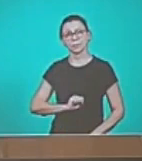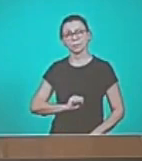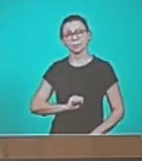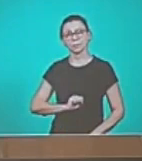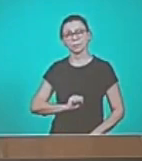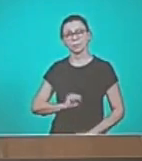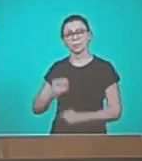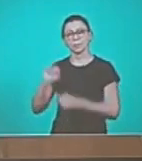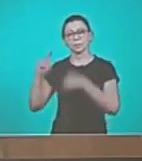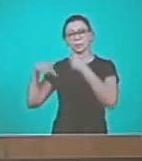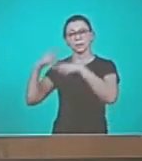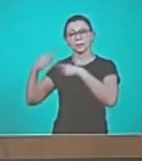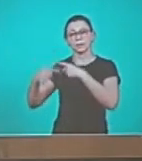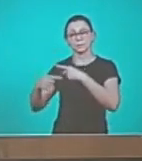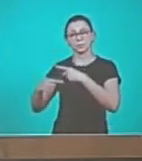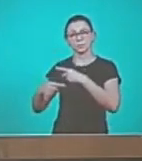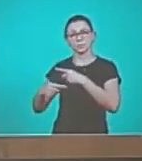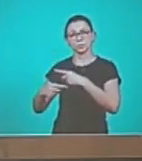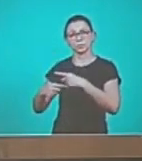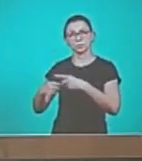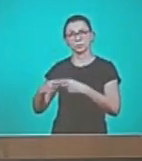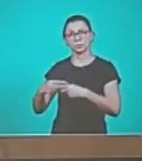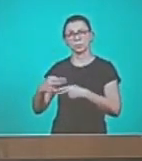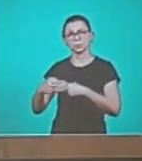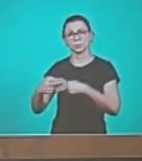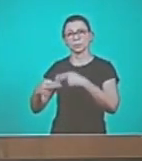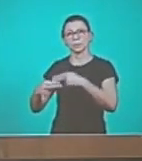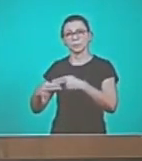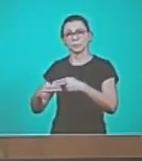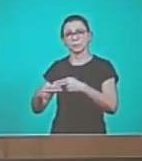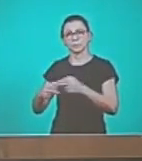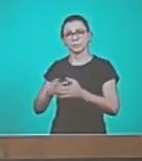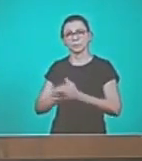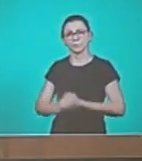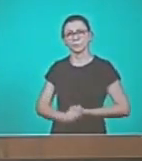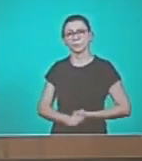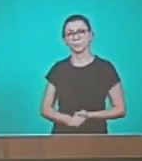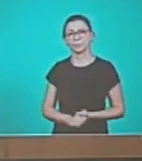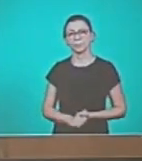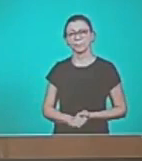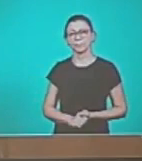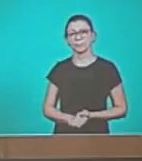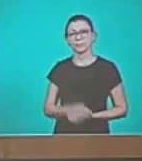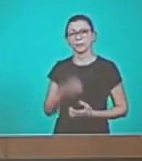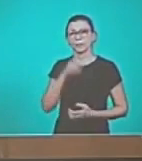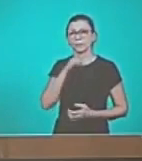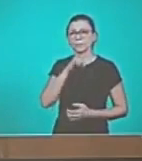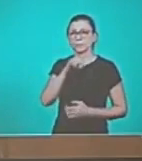of Levi, but now the only priest